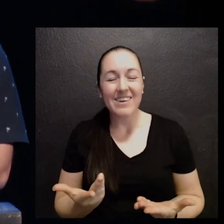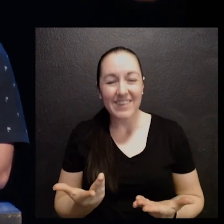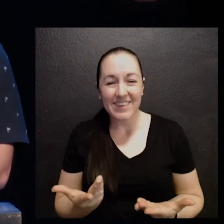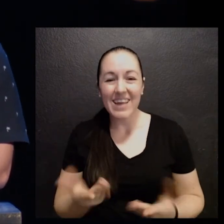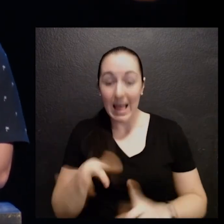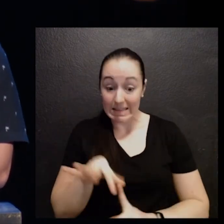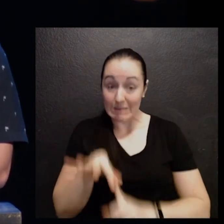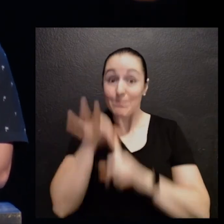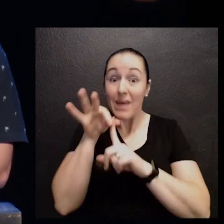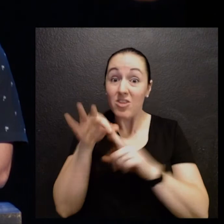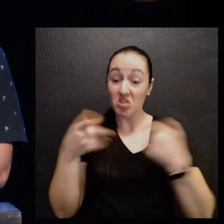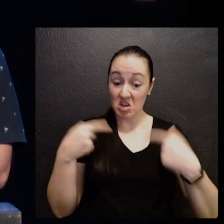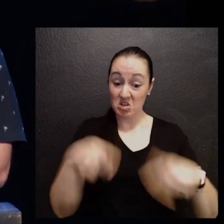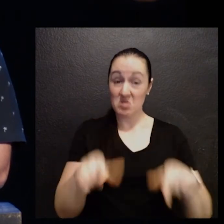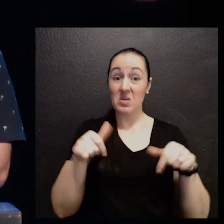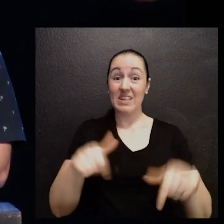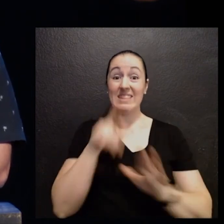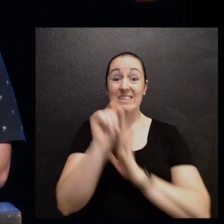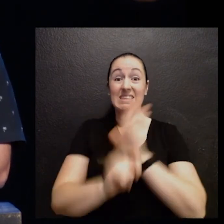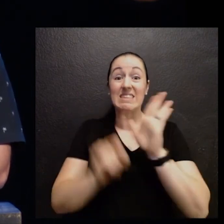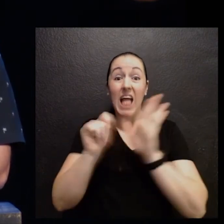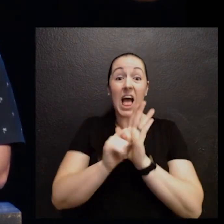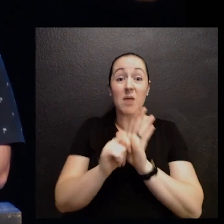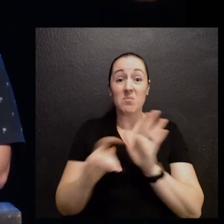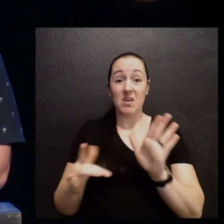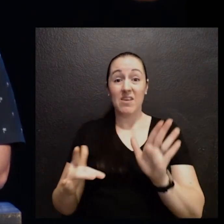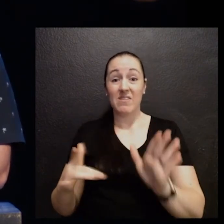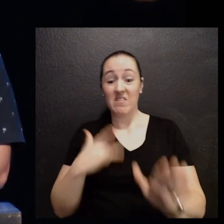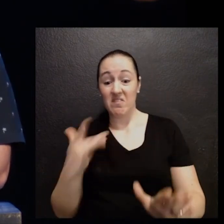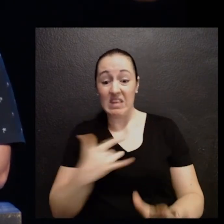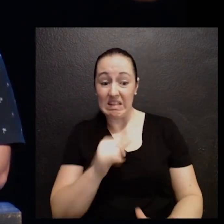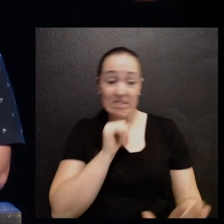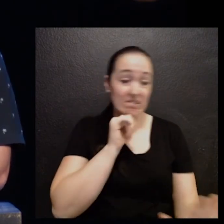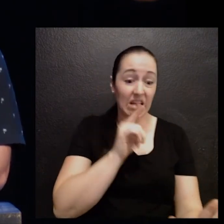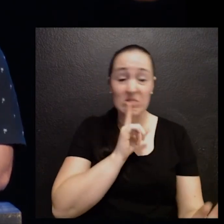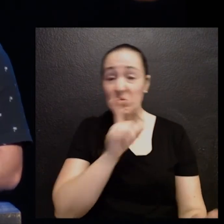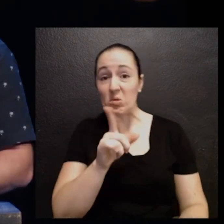especially in times of uncertainty.